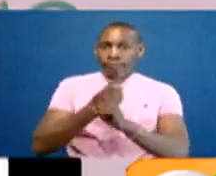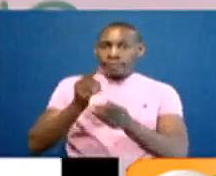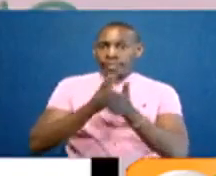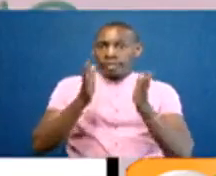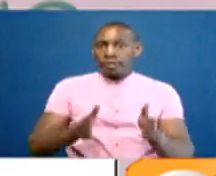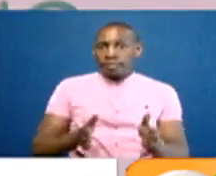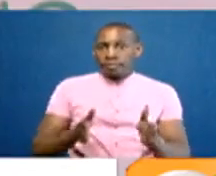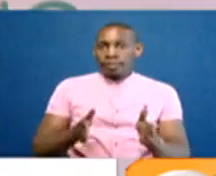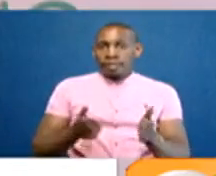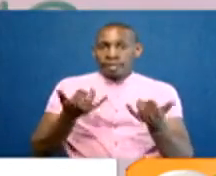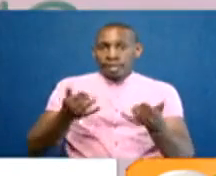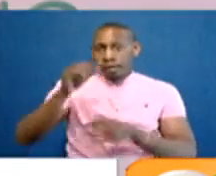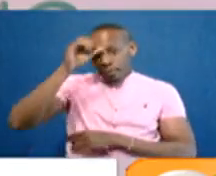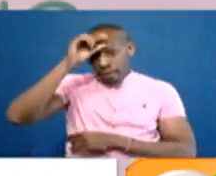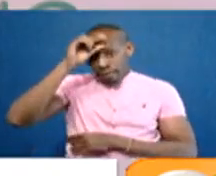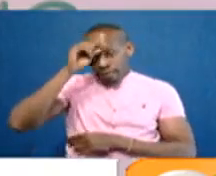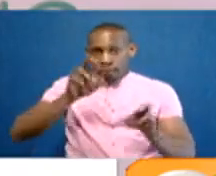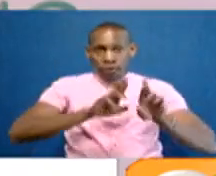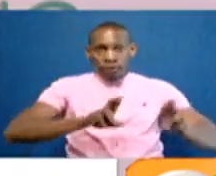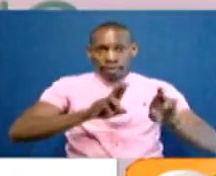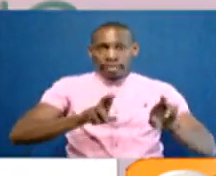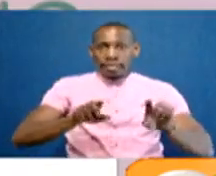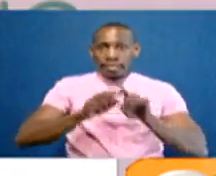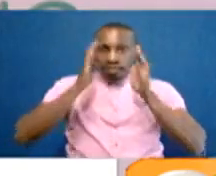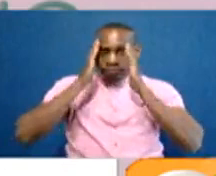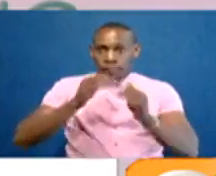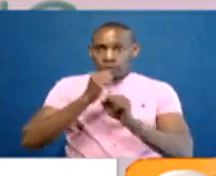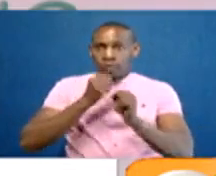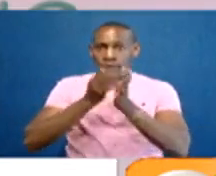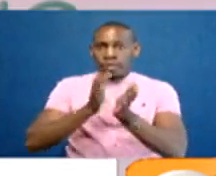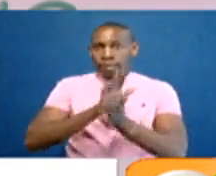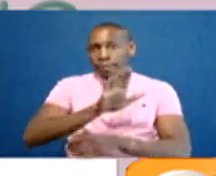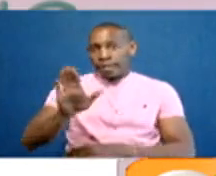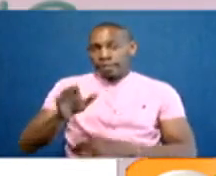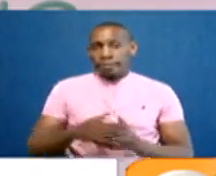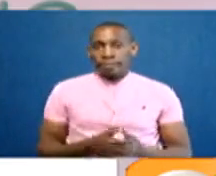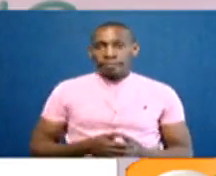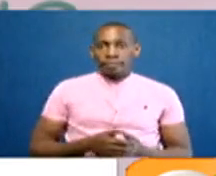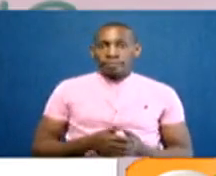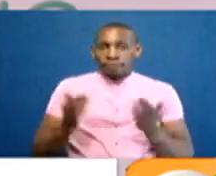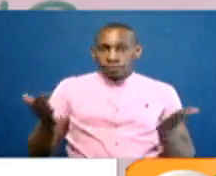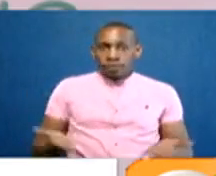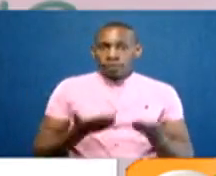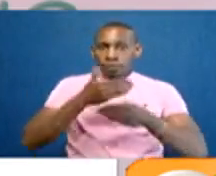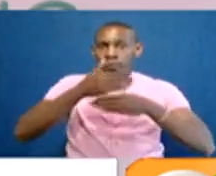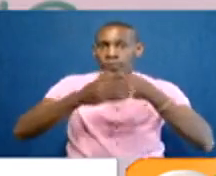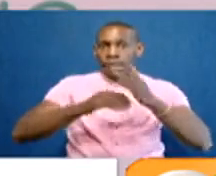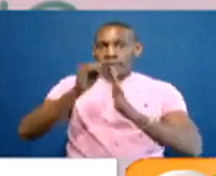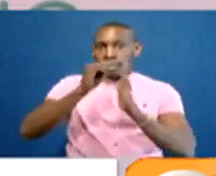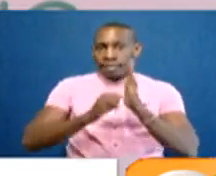stakeholders. So the government is ready and is committed to work with you to